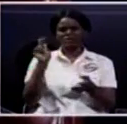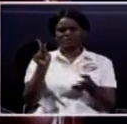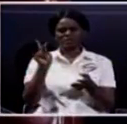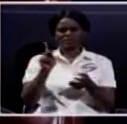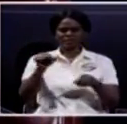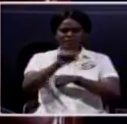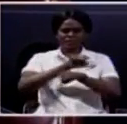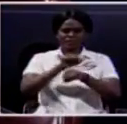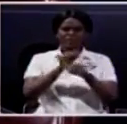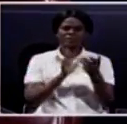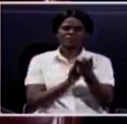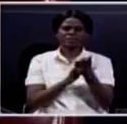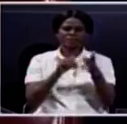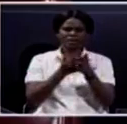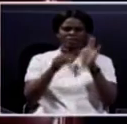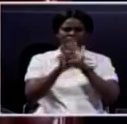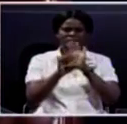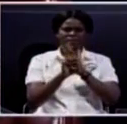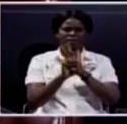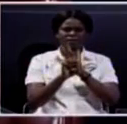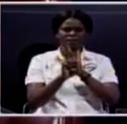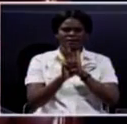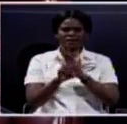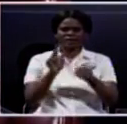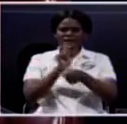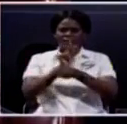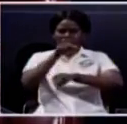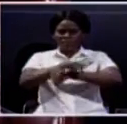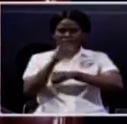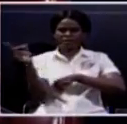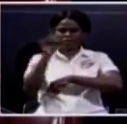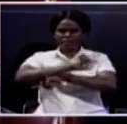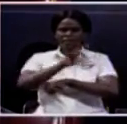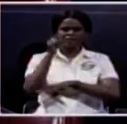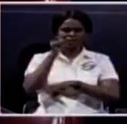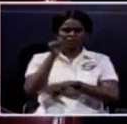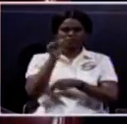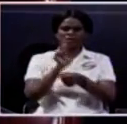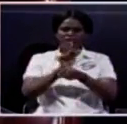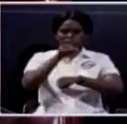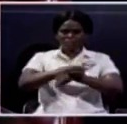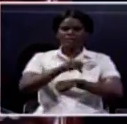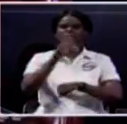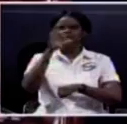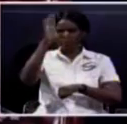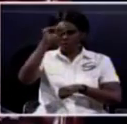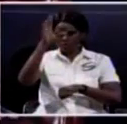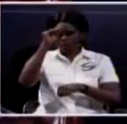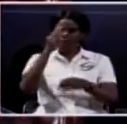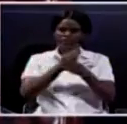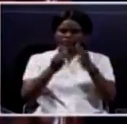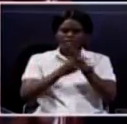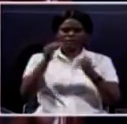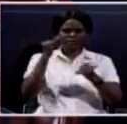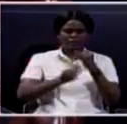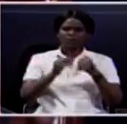a secondary school. Here's an example, my dear. When Kapiri Day Secondary School or Kapiri Boarding, for example, was constructed, it